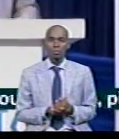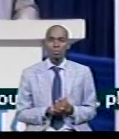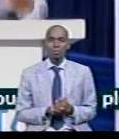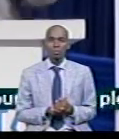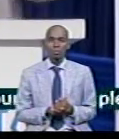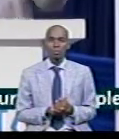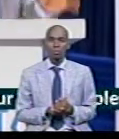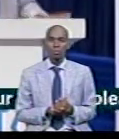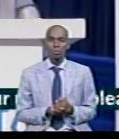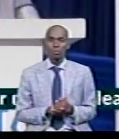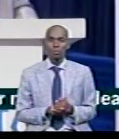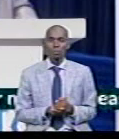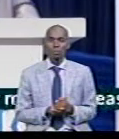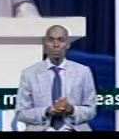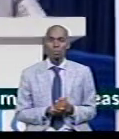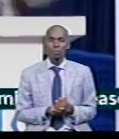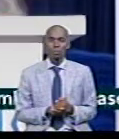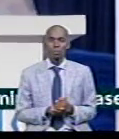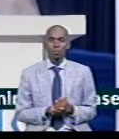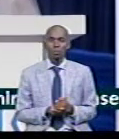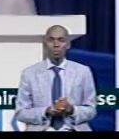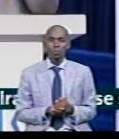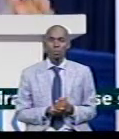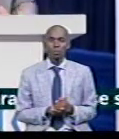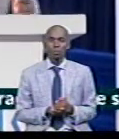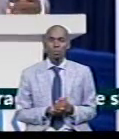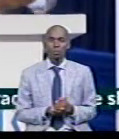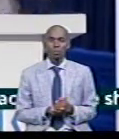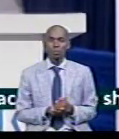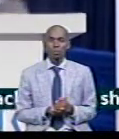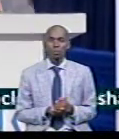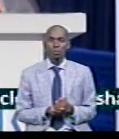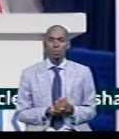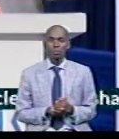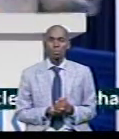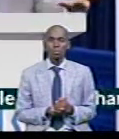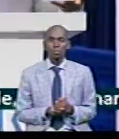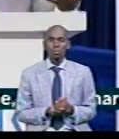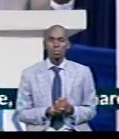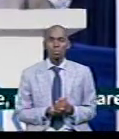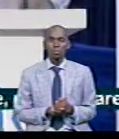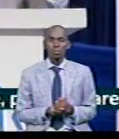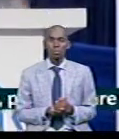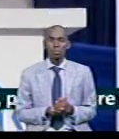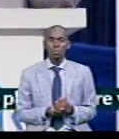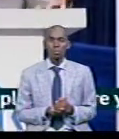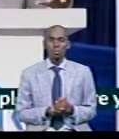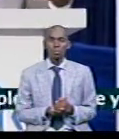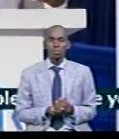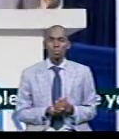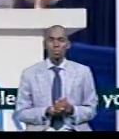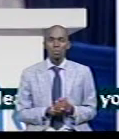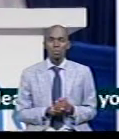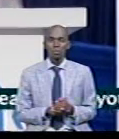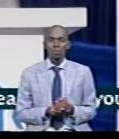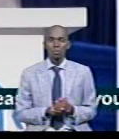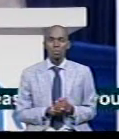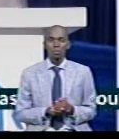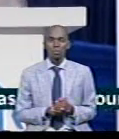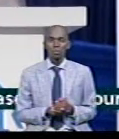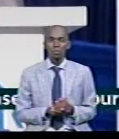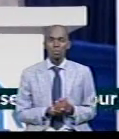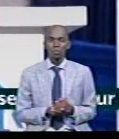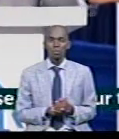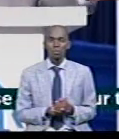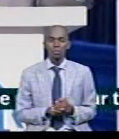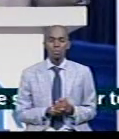ne minimum na fo ntimi kasa bi o. E di bible ne twae no, o se ase afi ye. O fi ye no ano. Wamusa